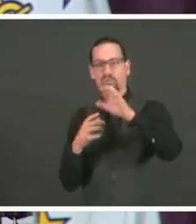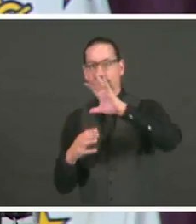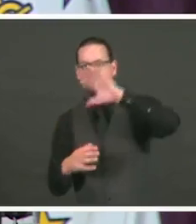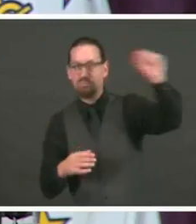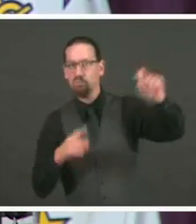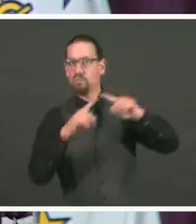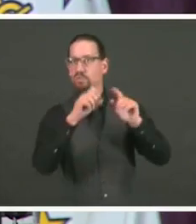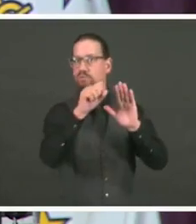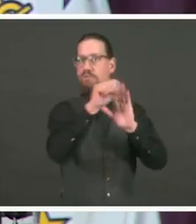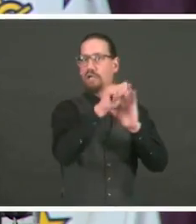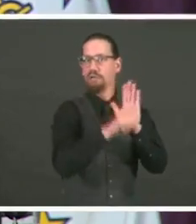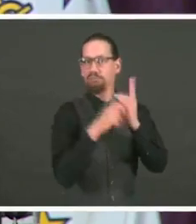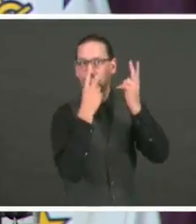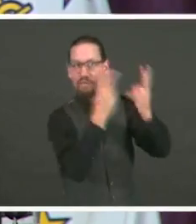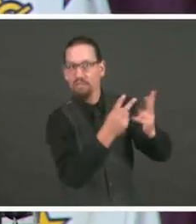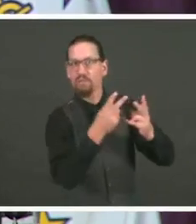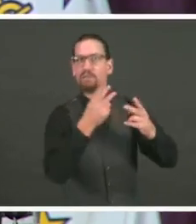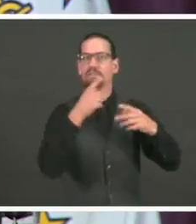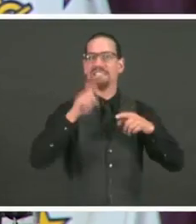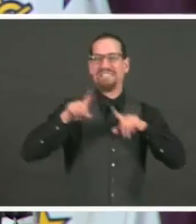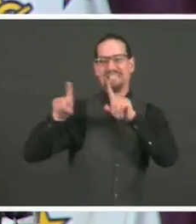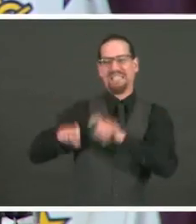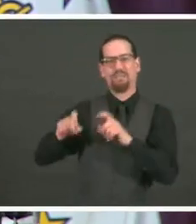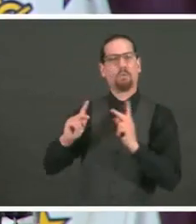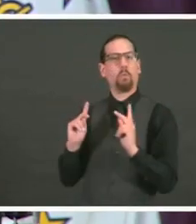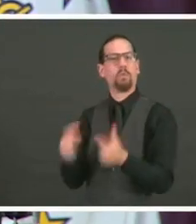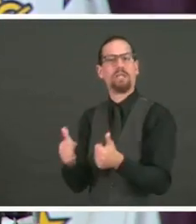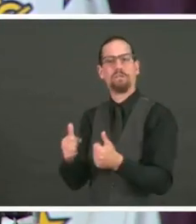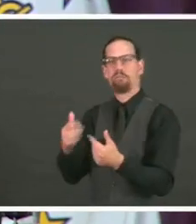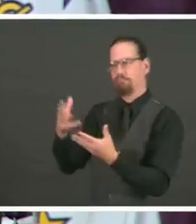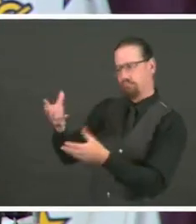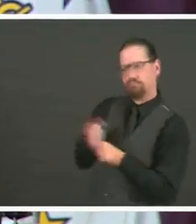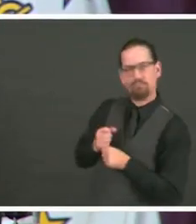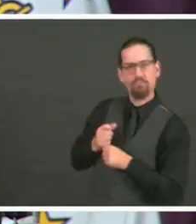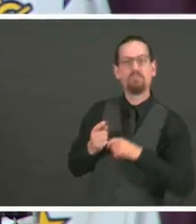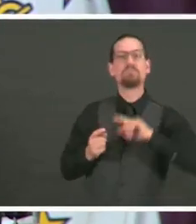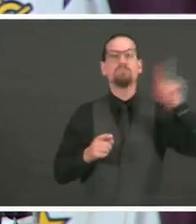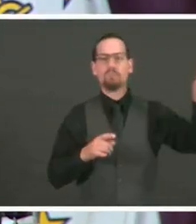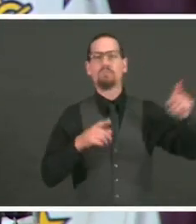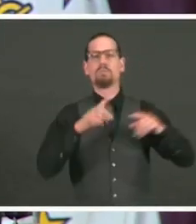get disrupted. Beginning this afternoon, you can go to